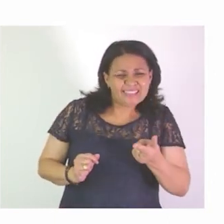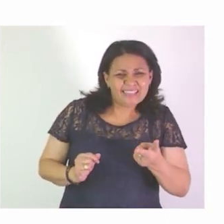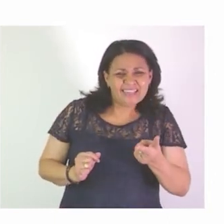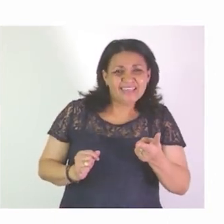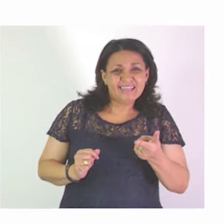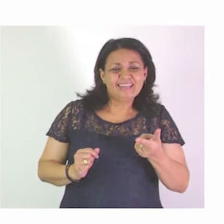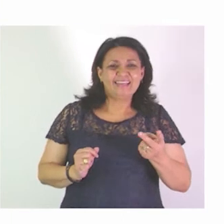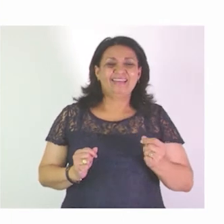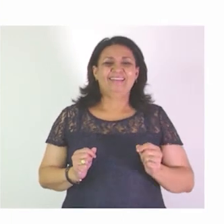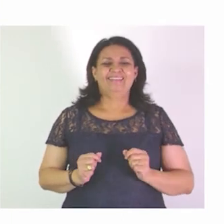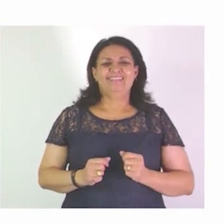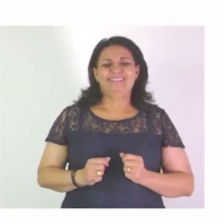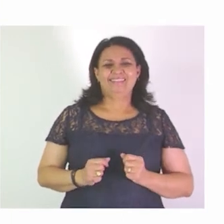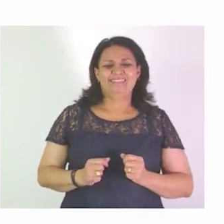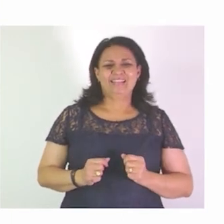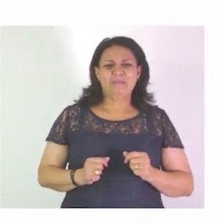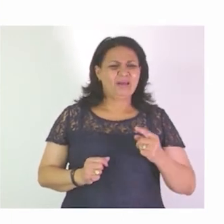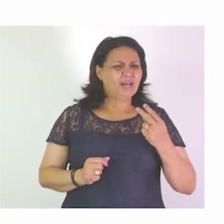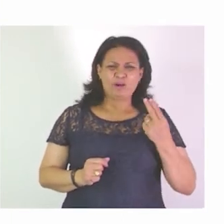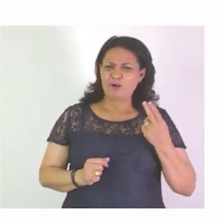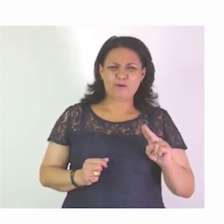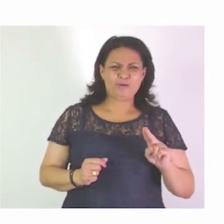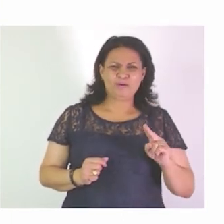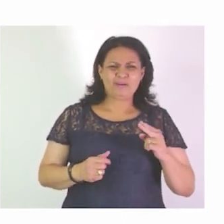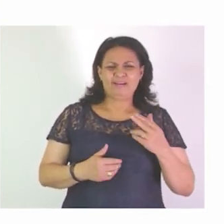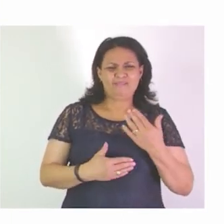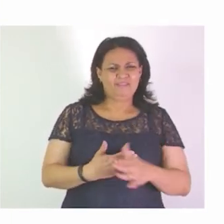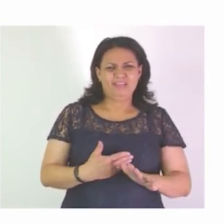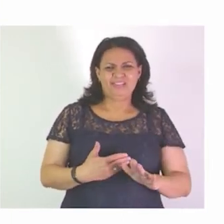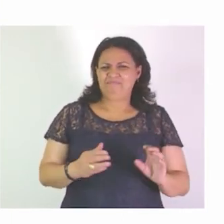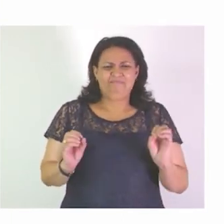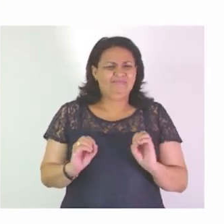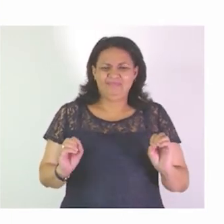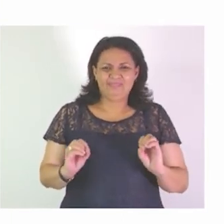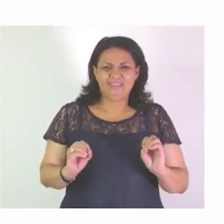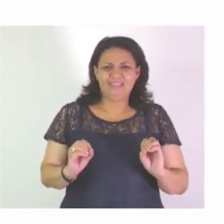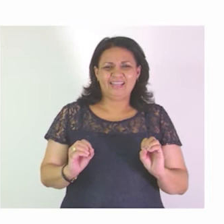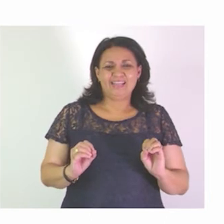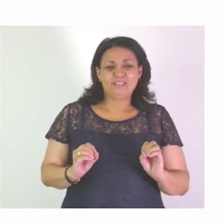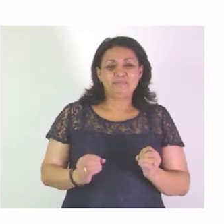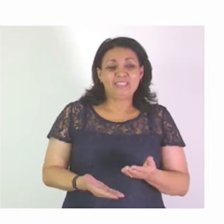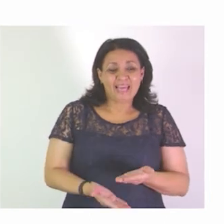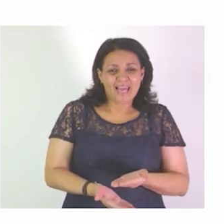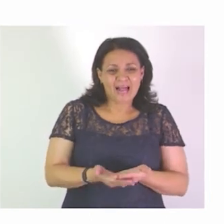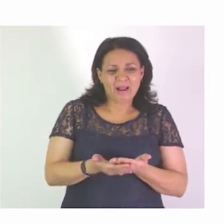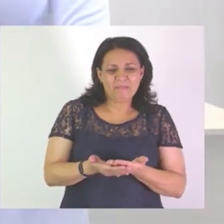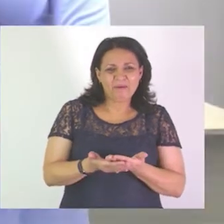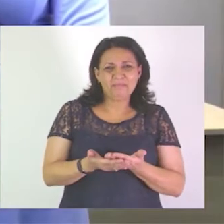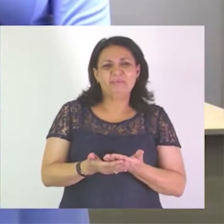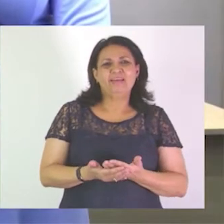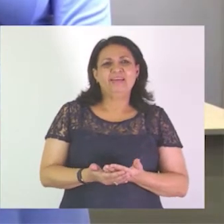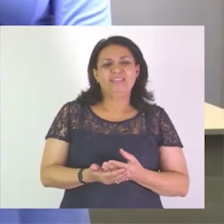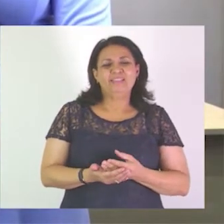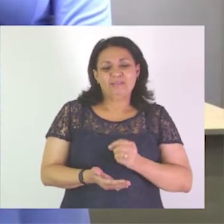do a handstand, but he is not complete. So it is our job to help him with his handstand